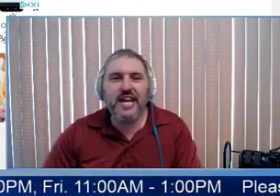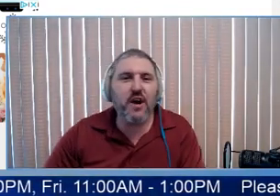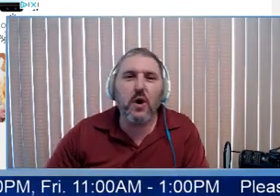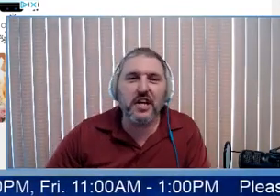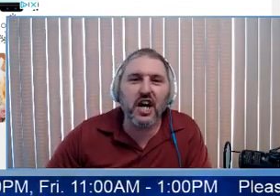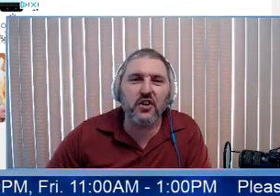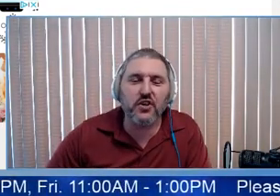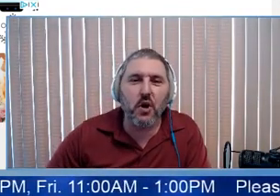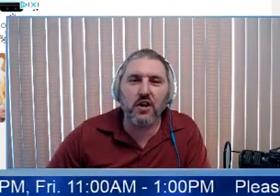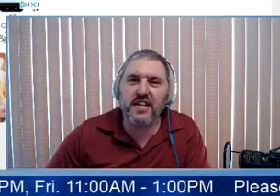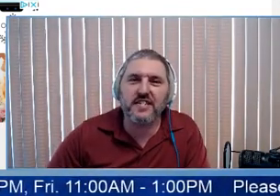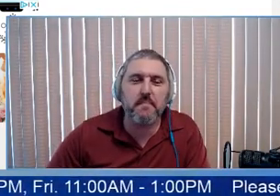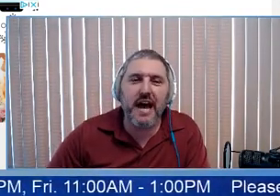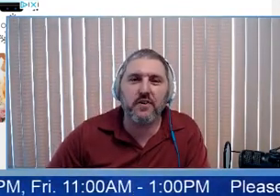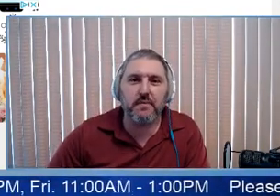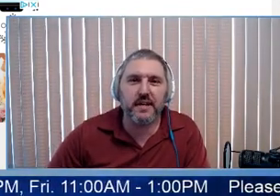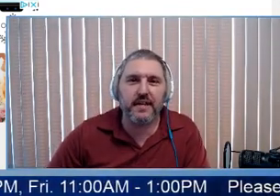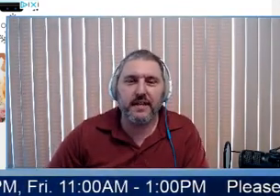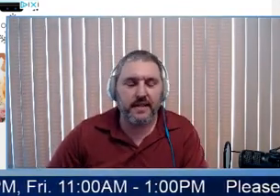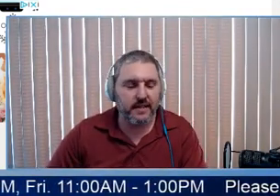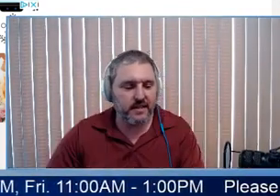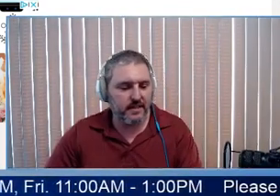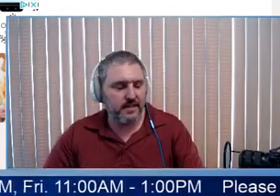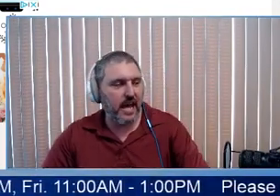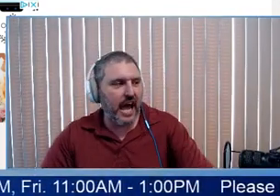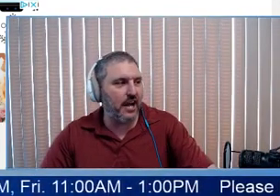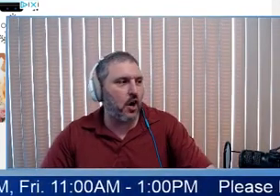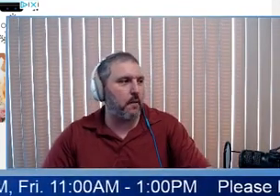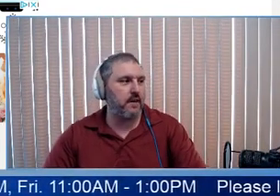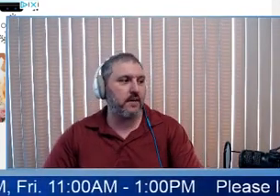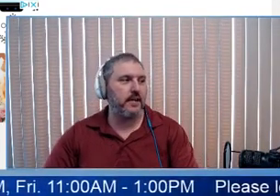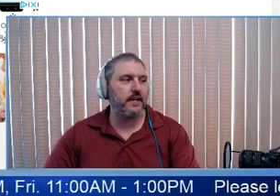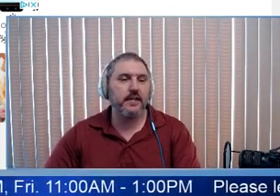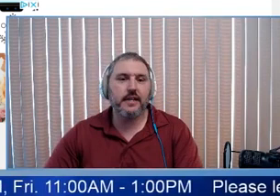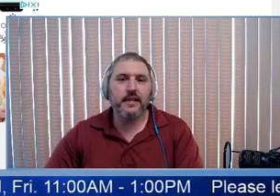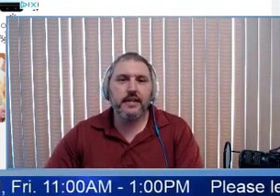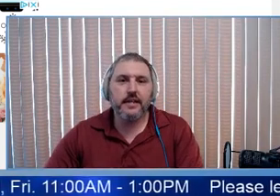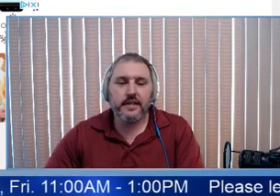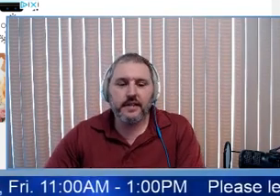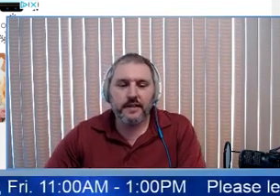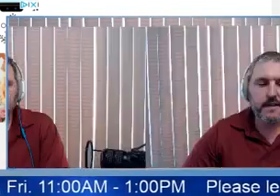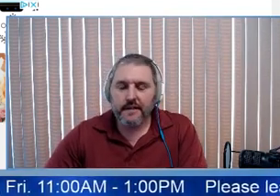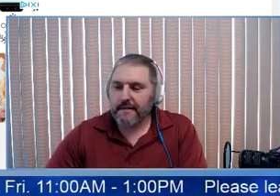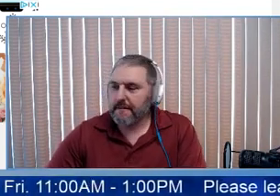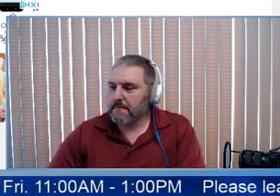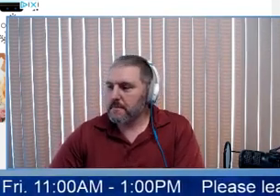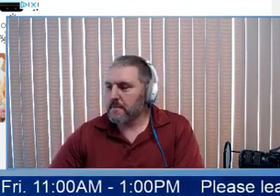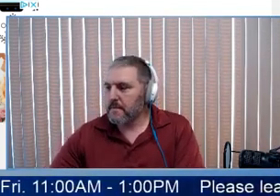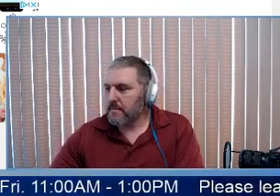I don't care what color you are. It doesn't matter to me. At all, period.